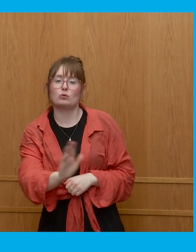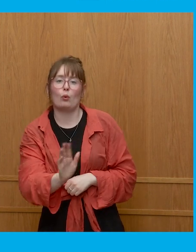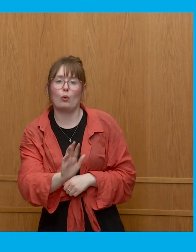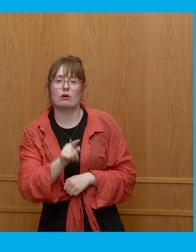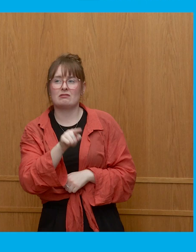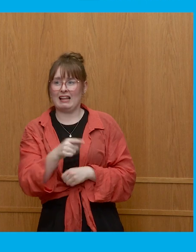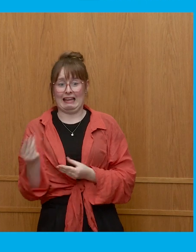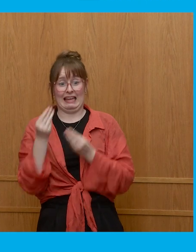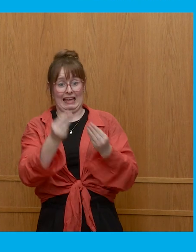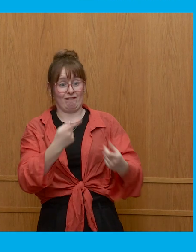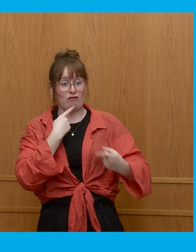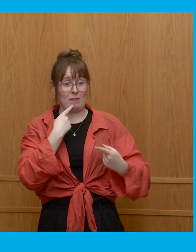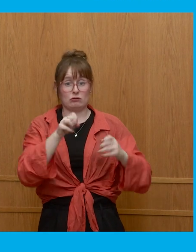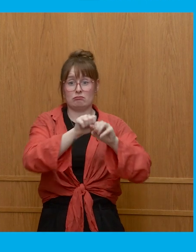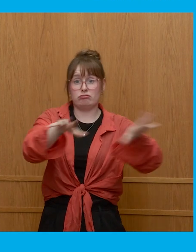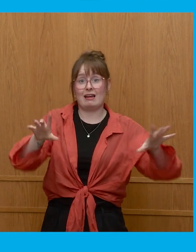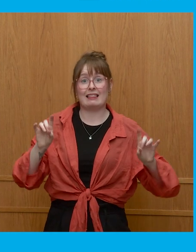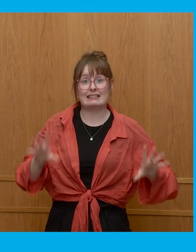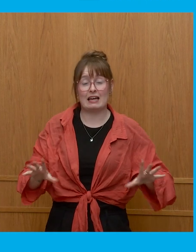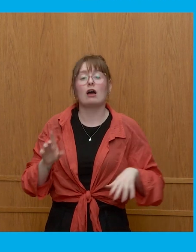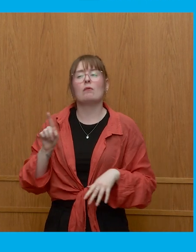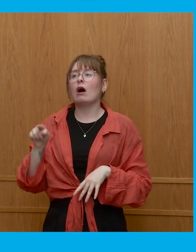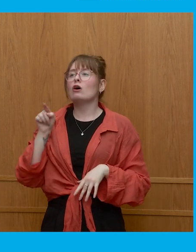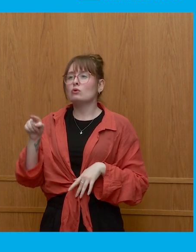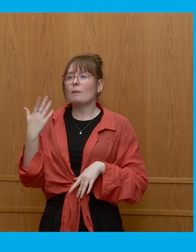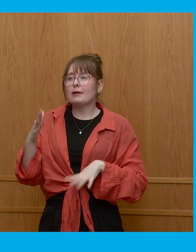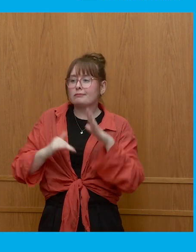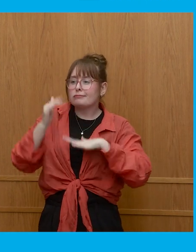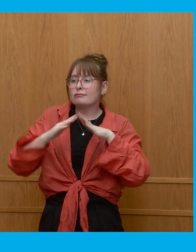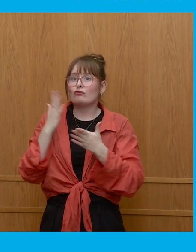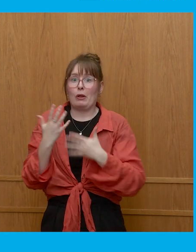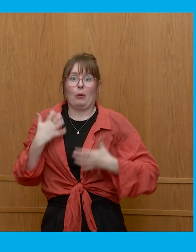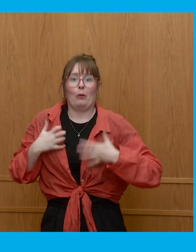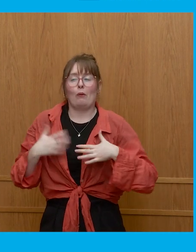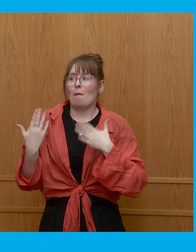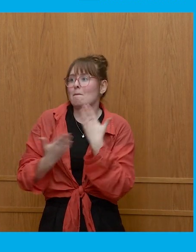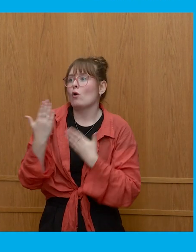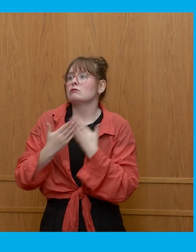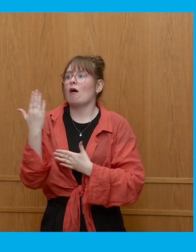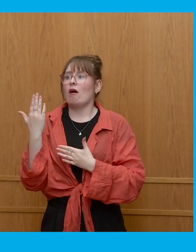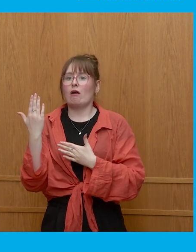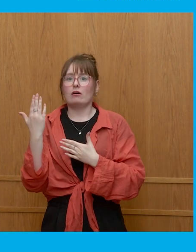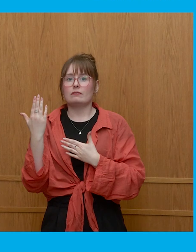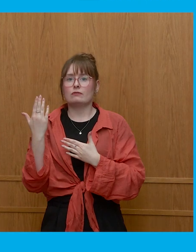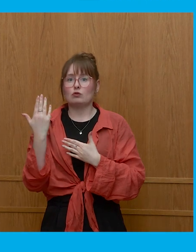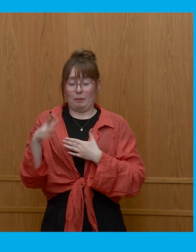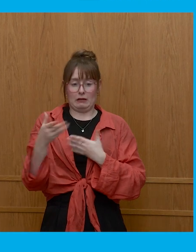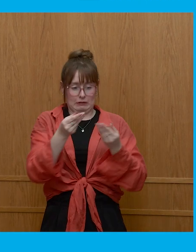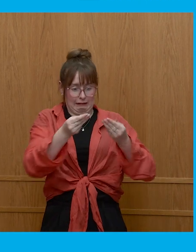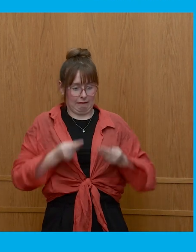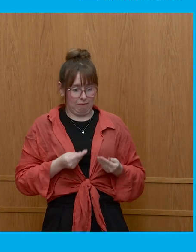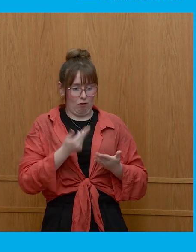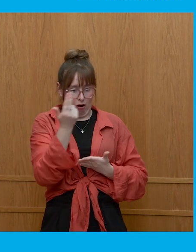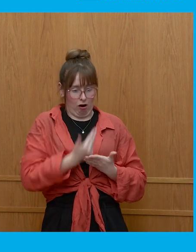given, you're building up, you were constructing a very exciting modern interpretation of both art and